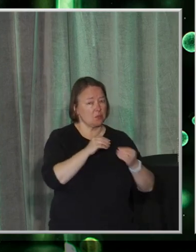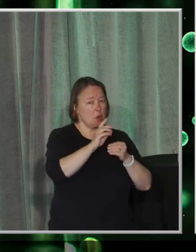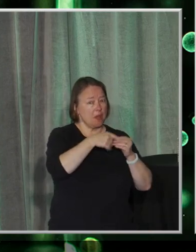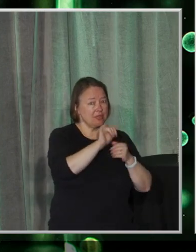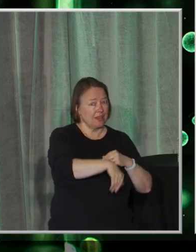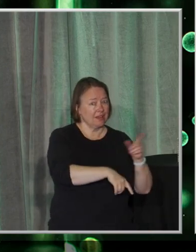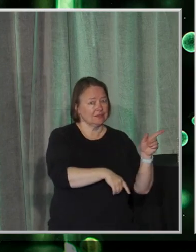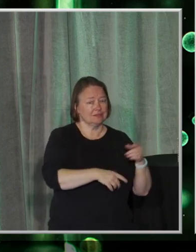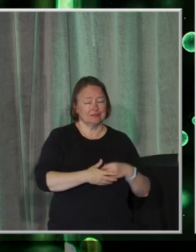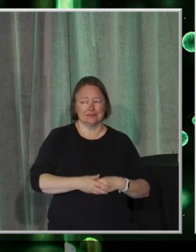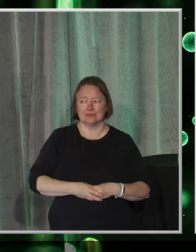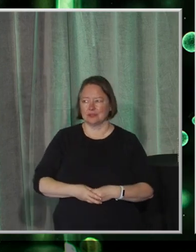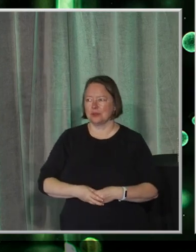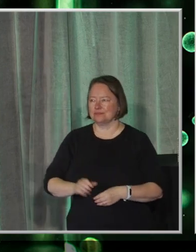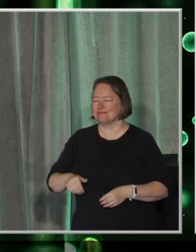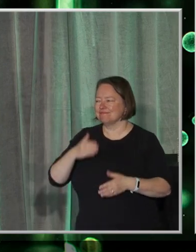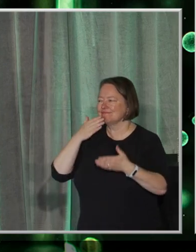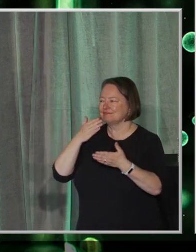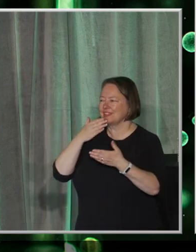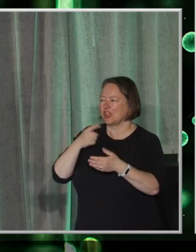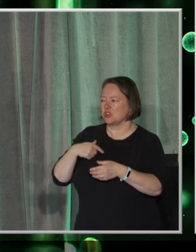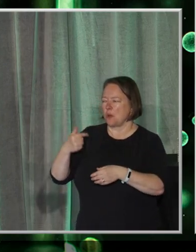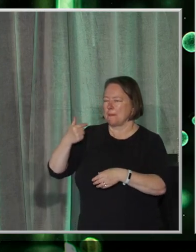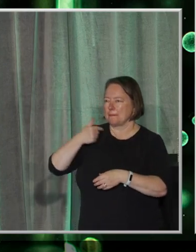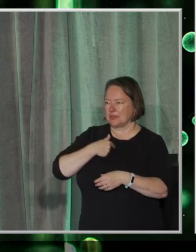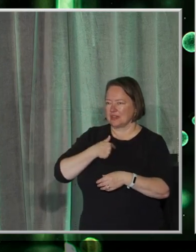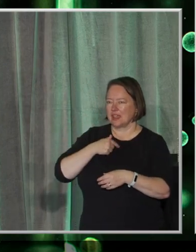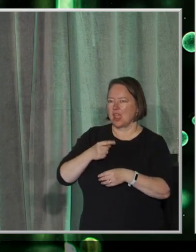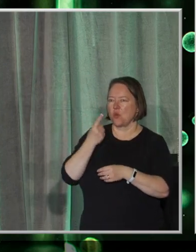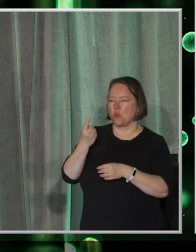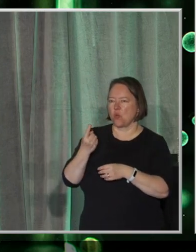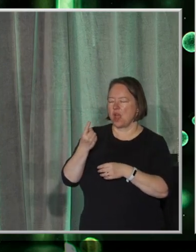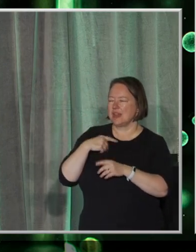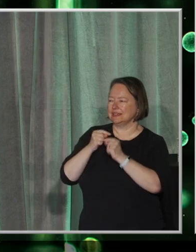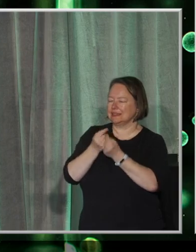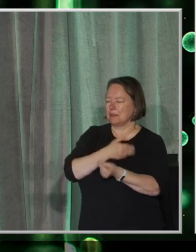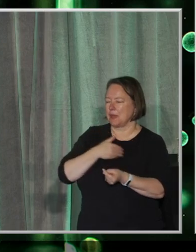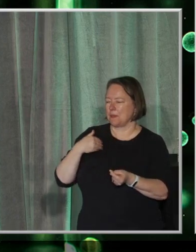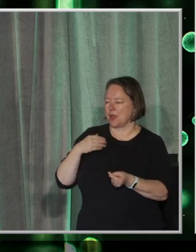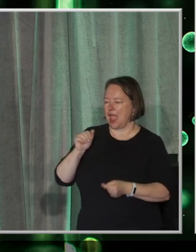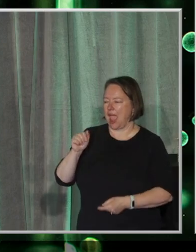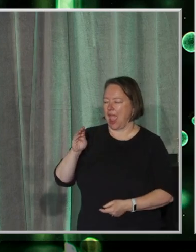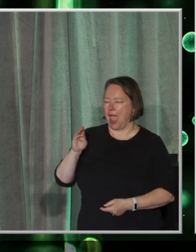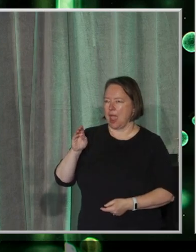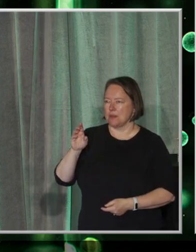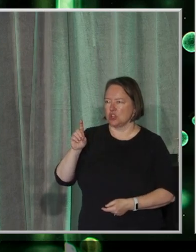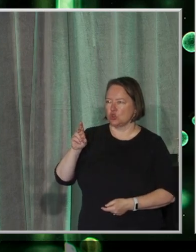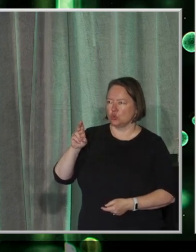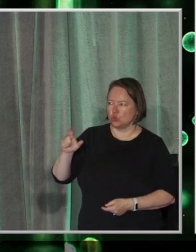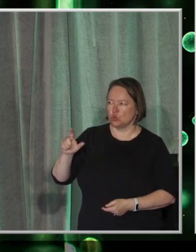that? Well, thank you. So me and one of our team member named Abdul, who is around there,